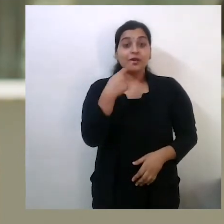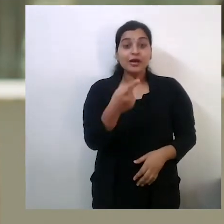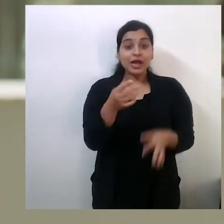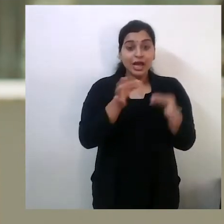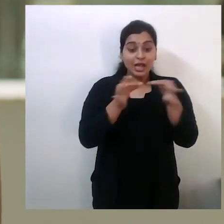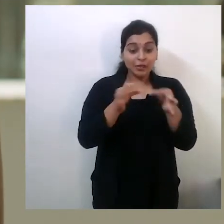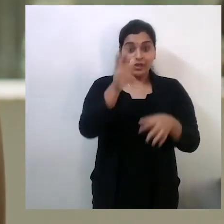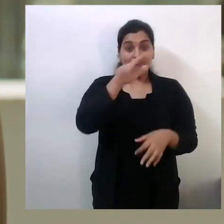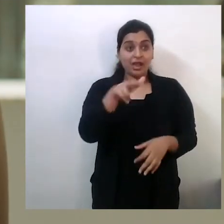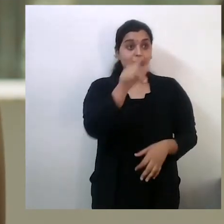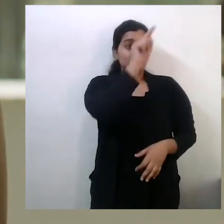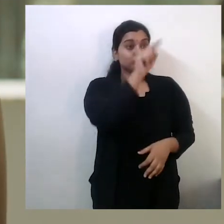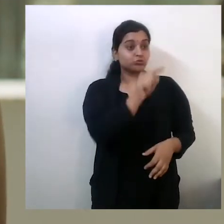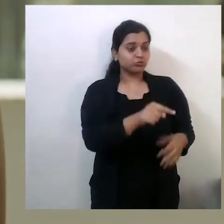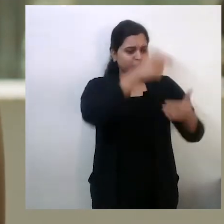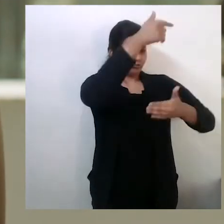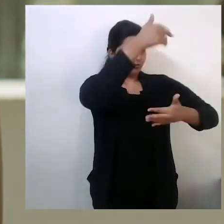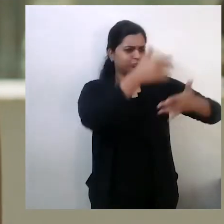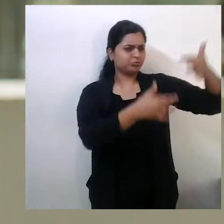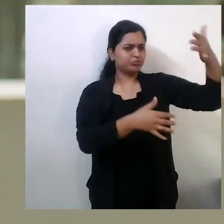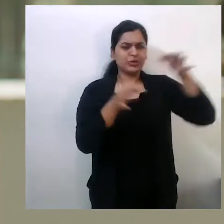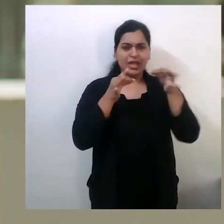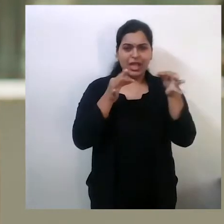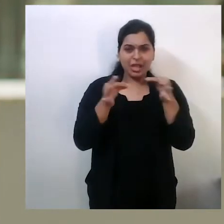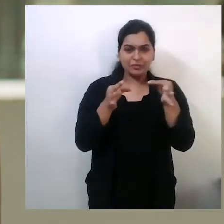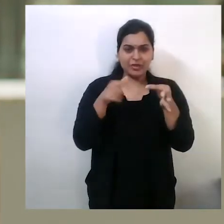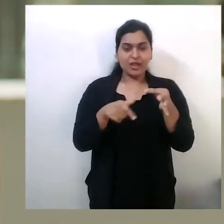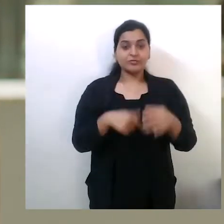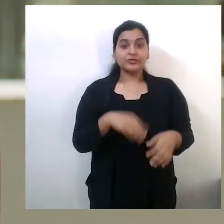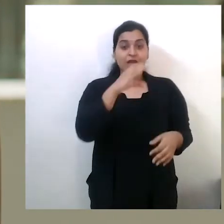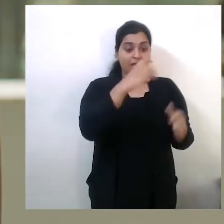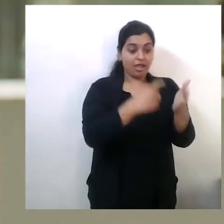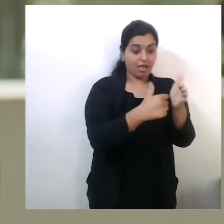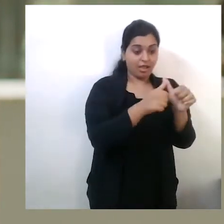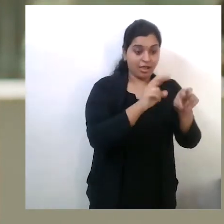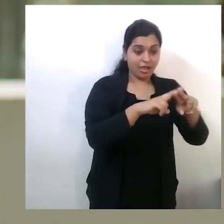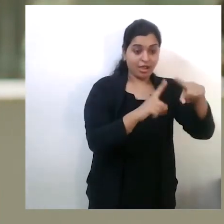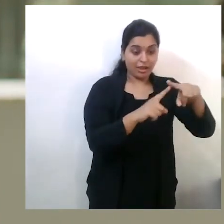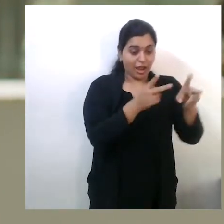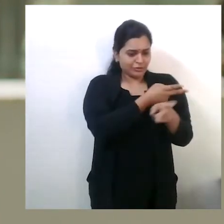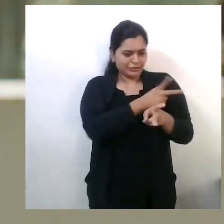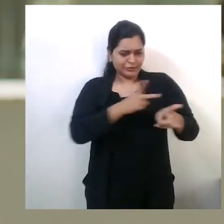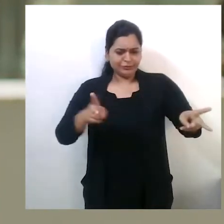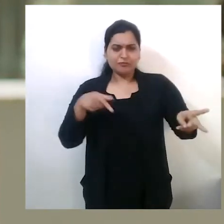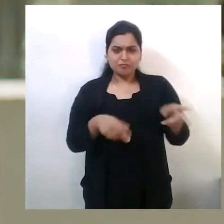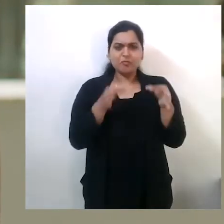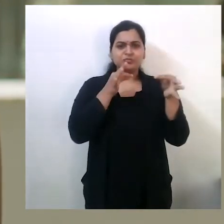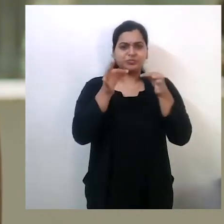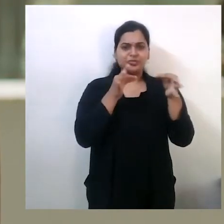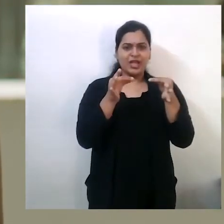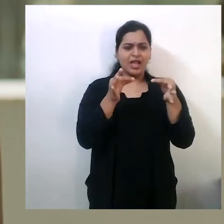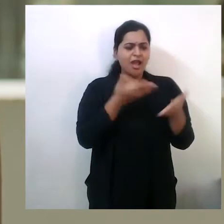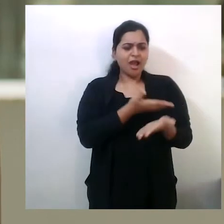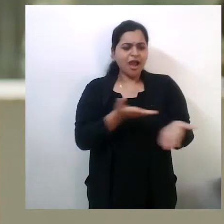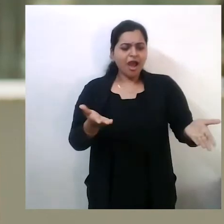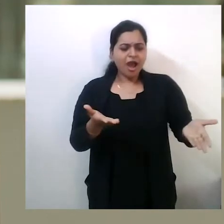MAP's collection. All the artworks are at the intersection of craft and design, so it is one of the only classifications where art